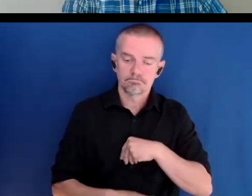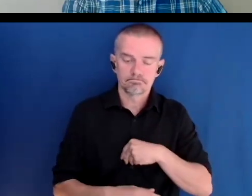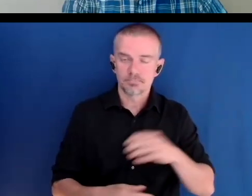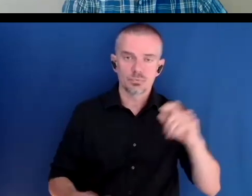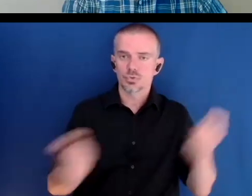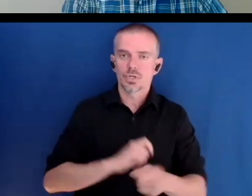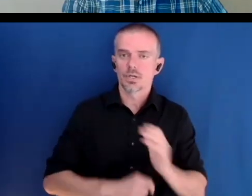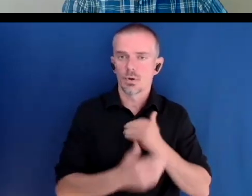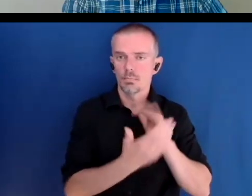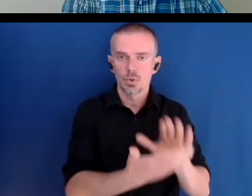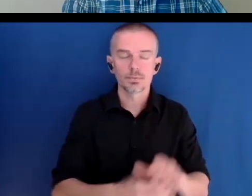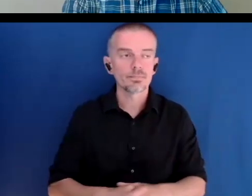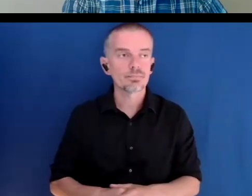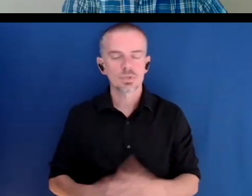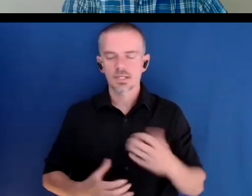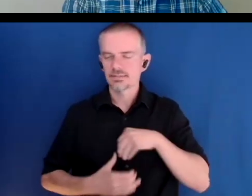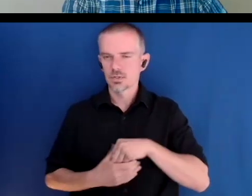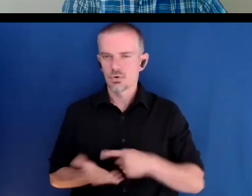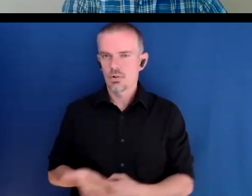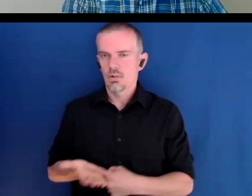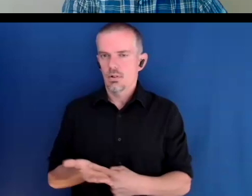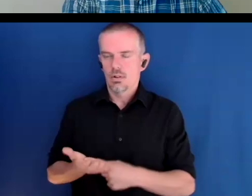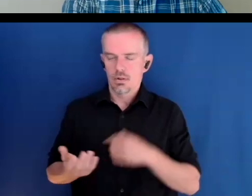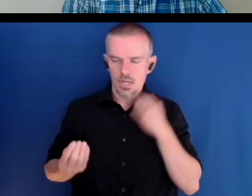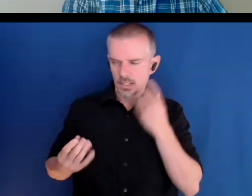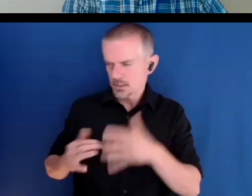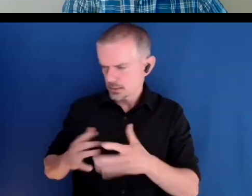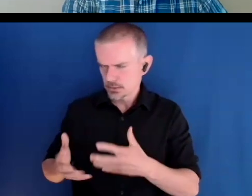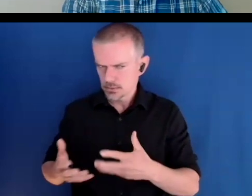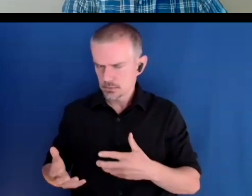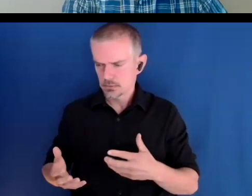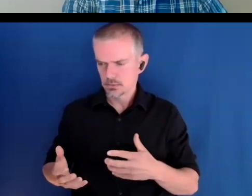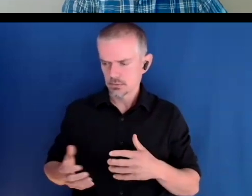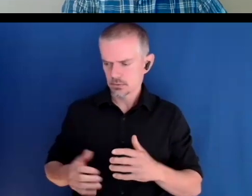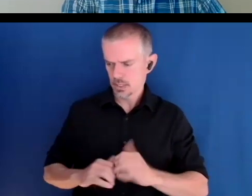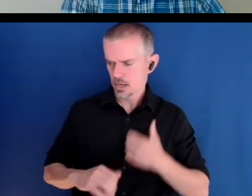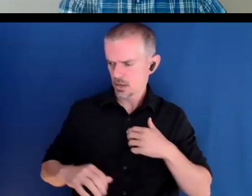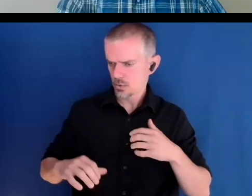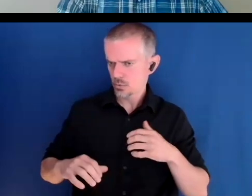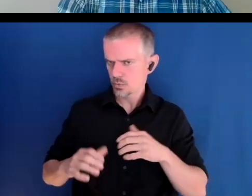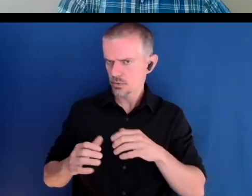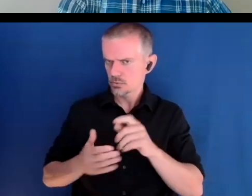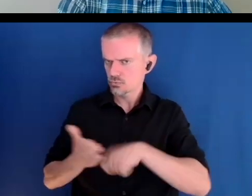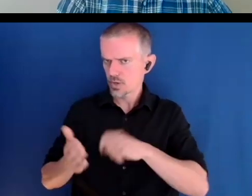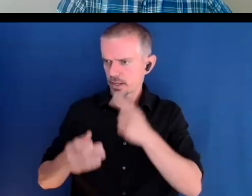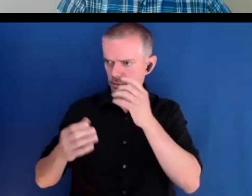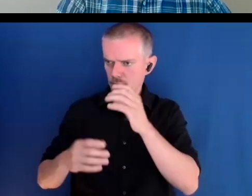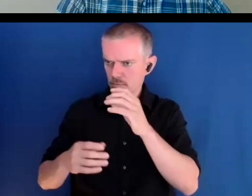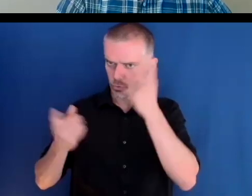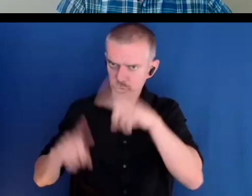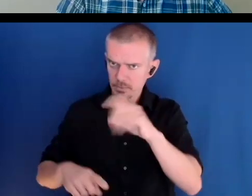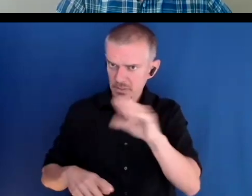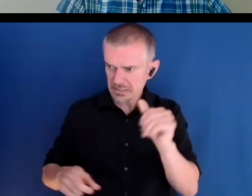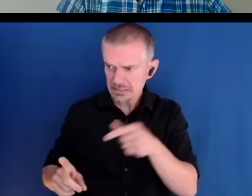lot of internal then kind of discussions and thinking about, do we want to change how we're doing our agreements to align with this, or is this going to